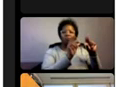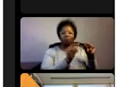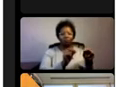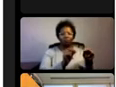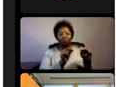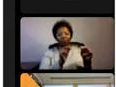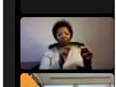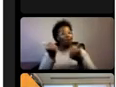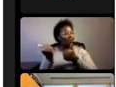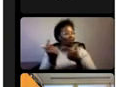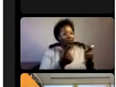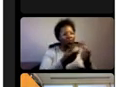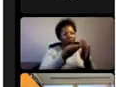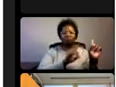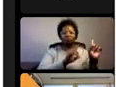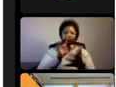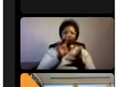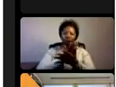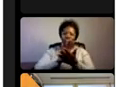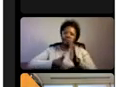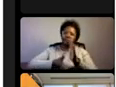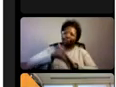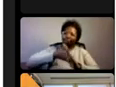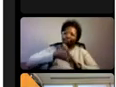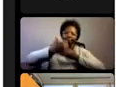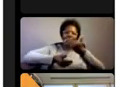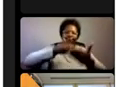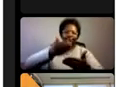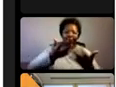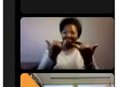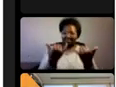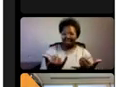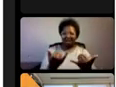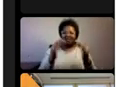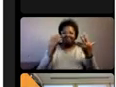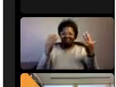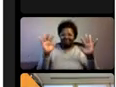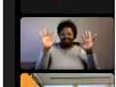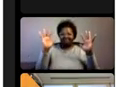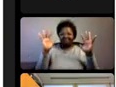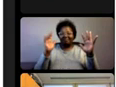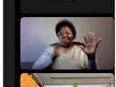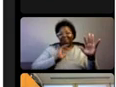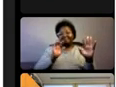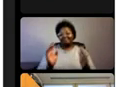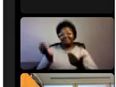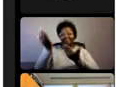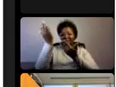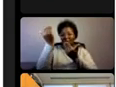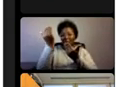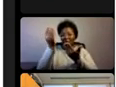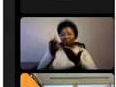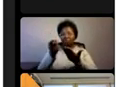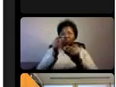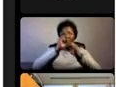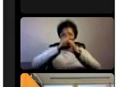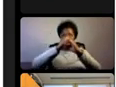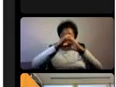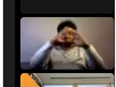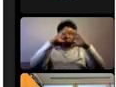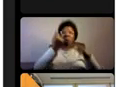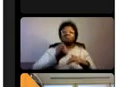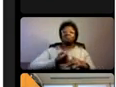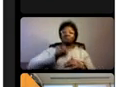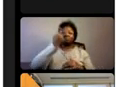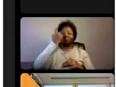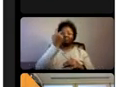school and keeping schools going. So on that, I will stop, but I hope that kind of gives you a really big picture of why this